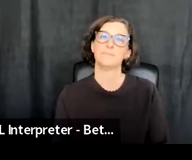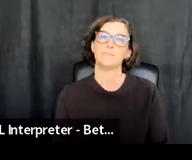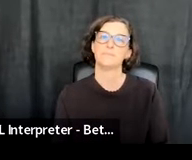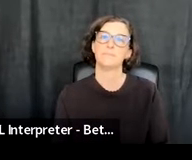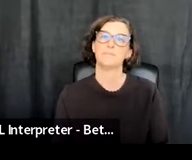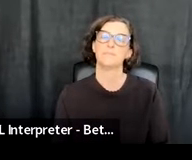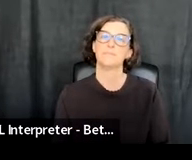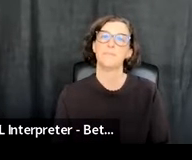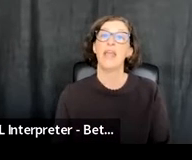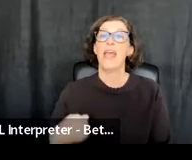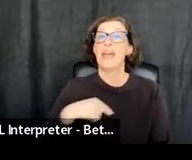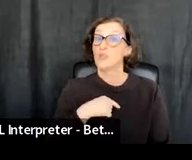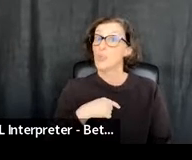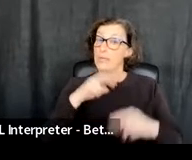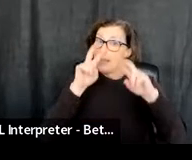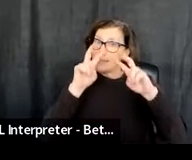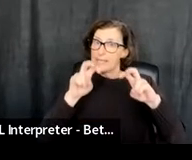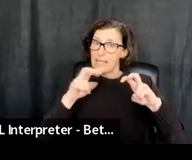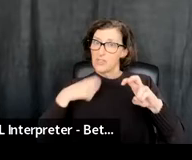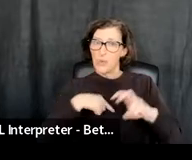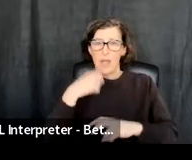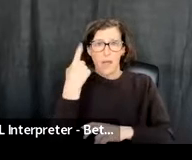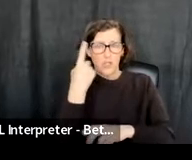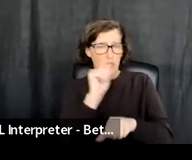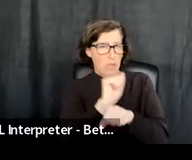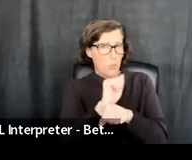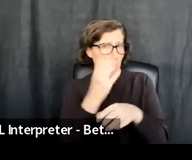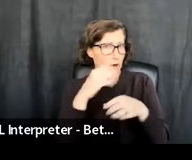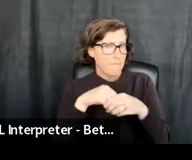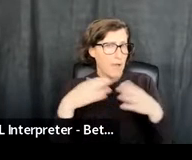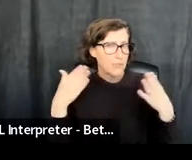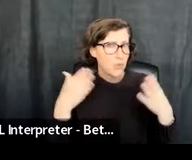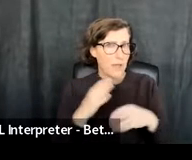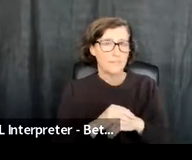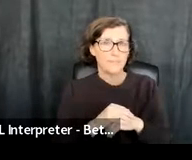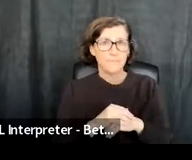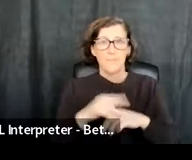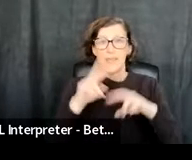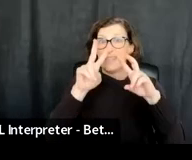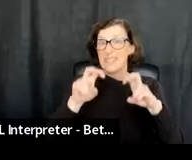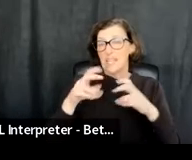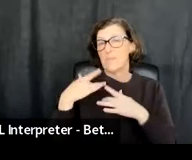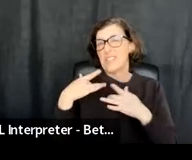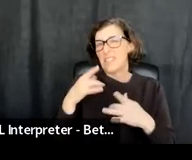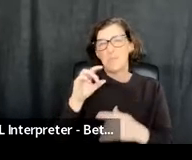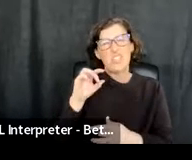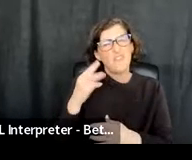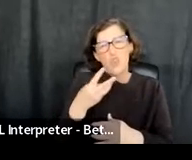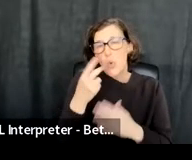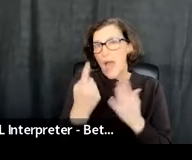And as we do the assessment, we get a sense of the job task. The assessment is typically a few hours. It's very